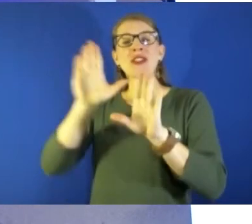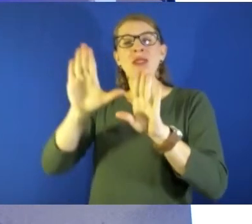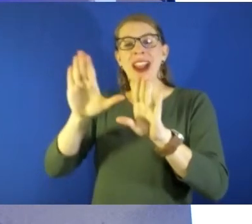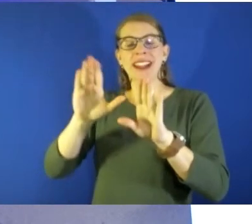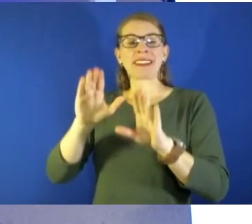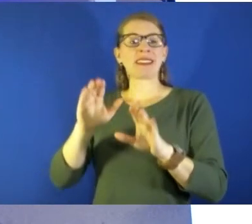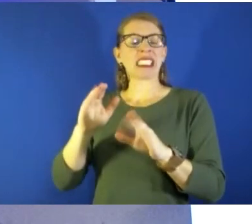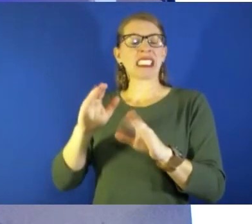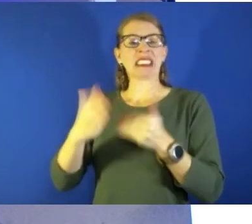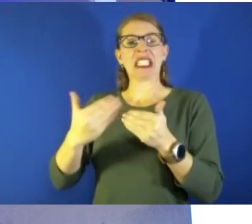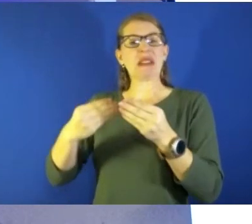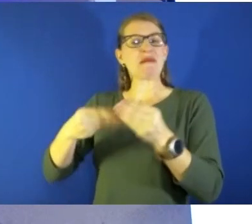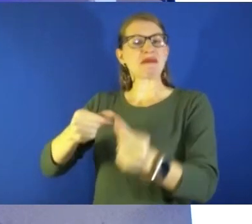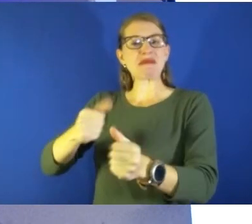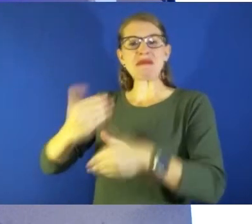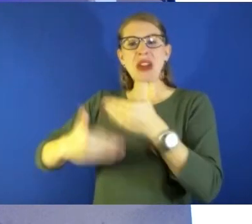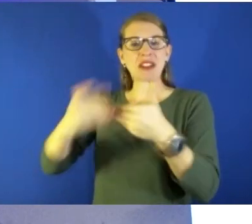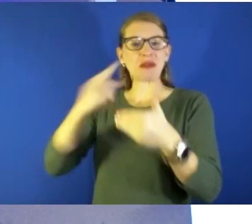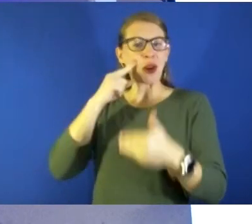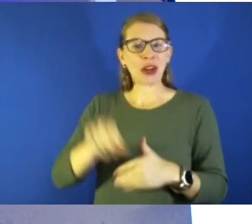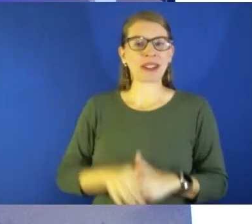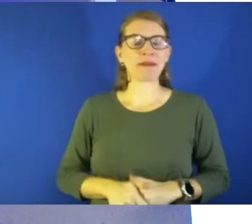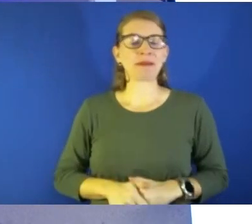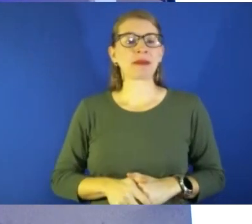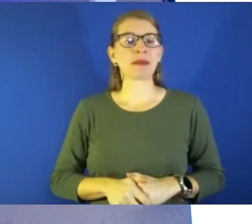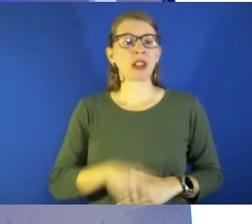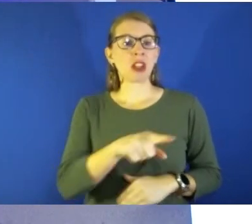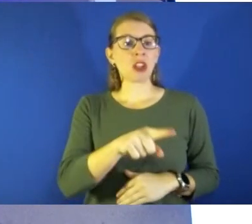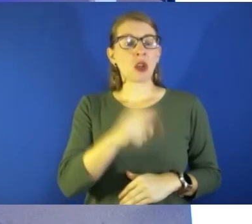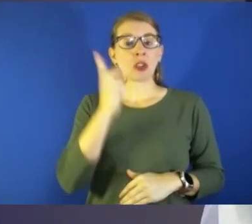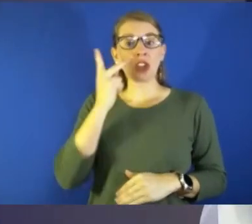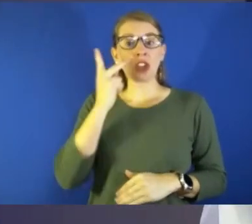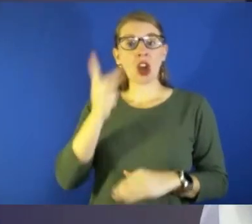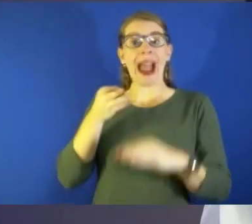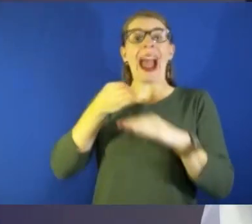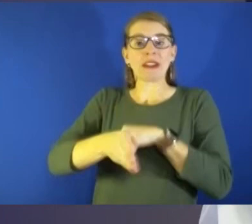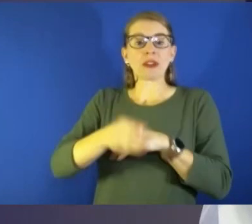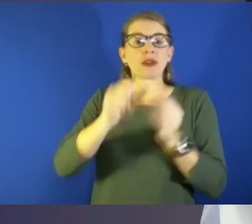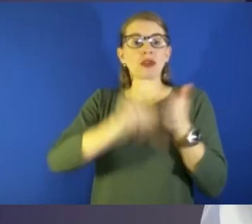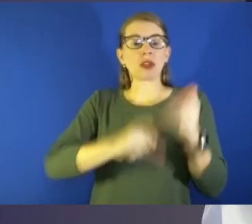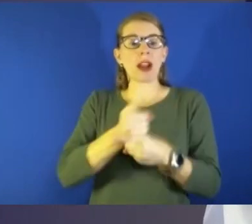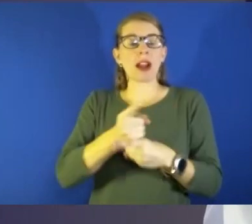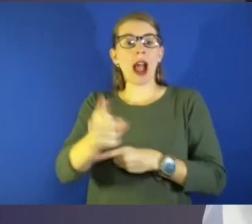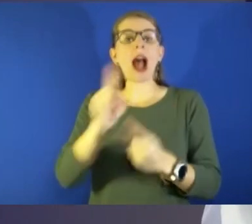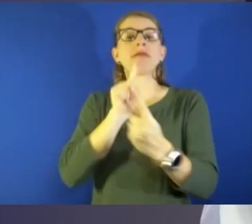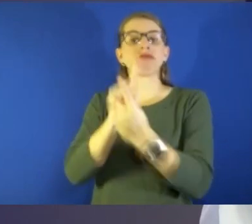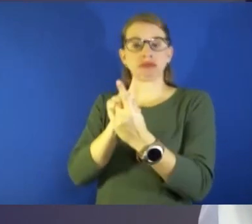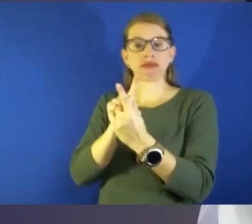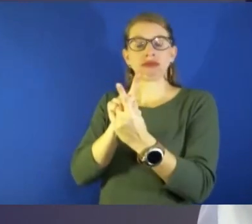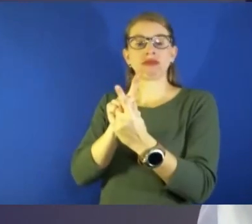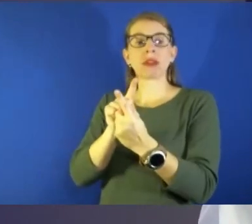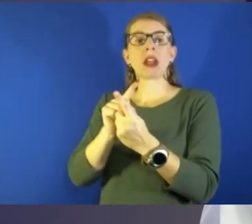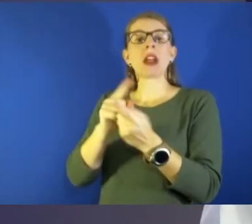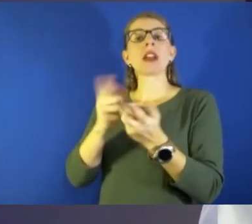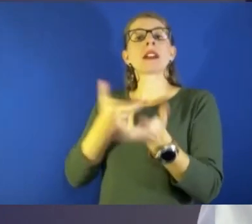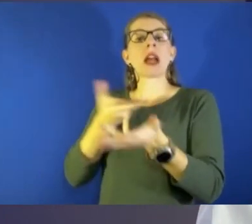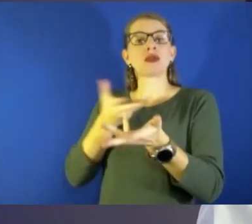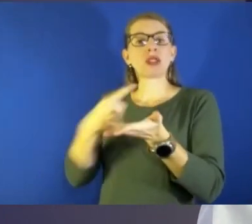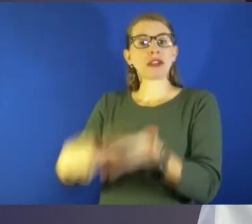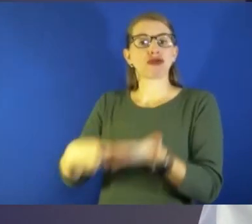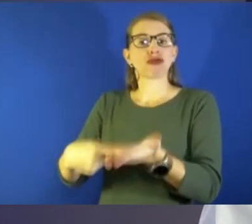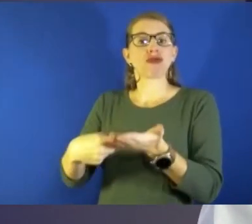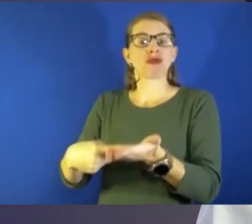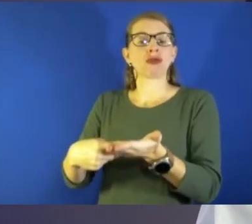her. You saw her in post, right? I initially saw Betty in consultation when she